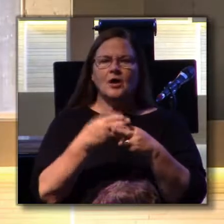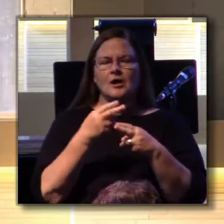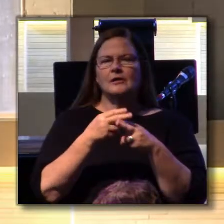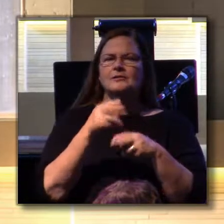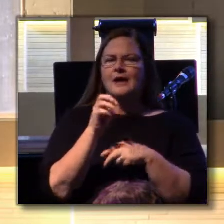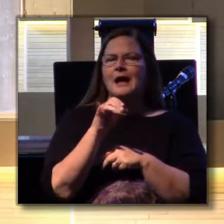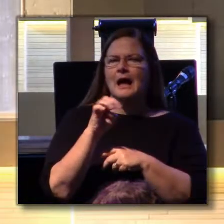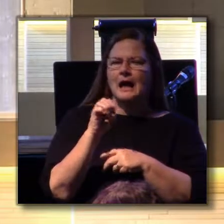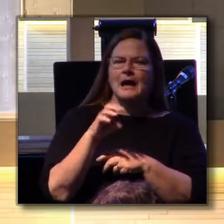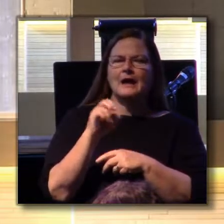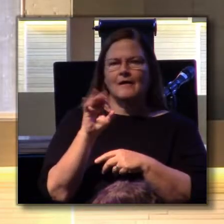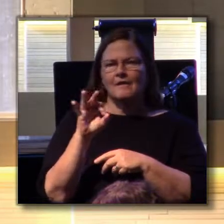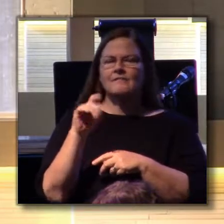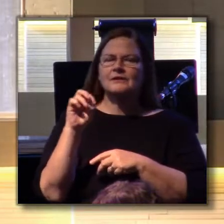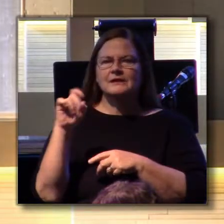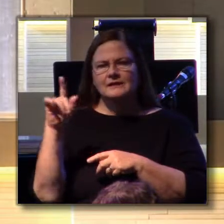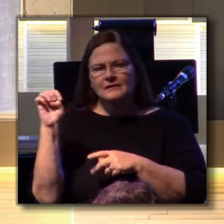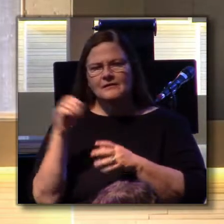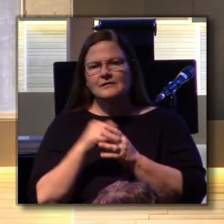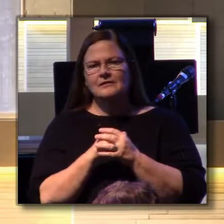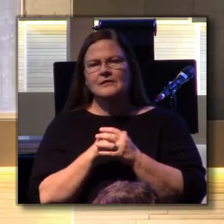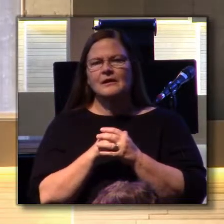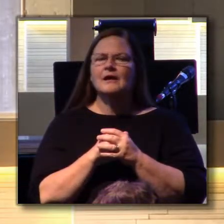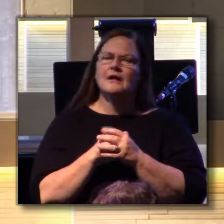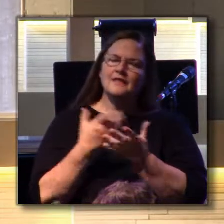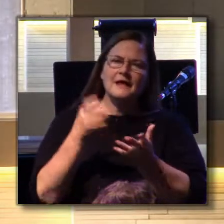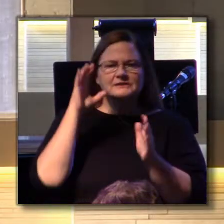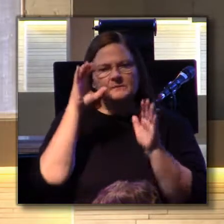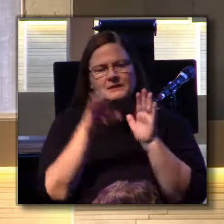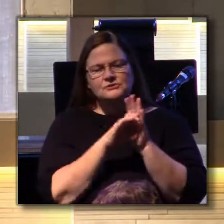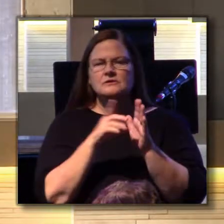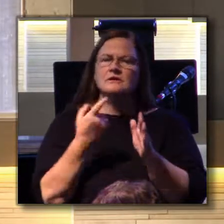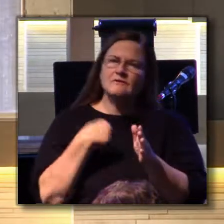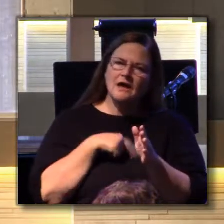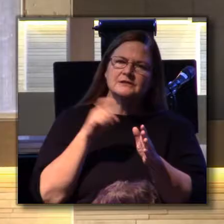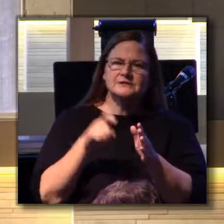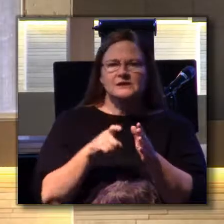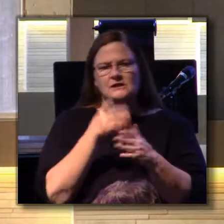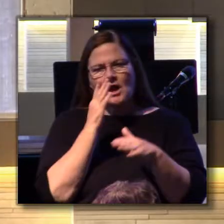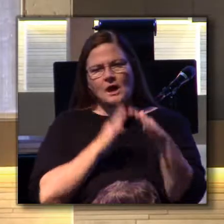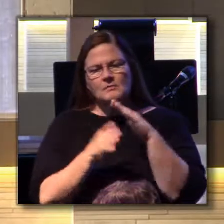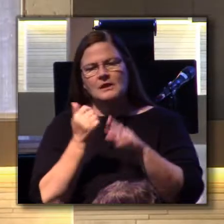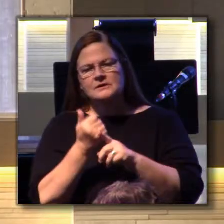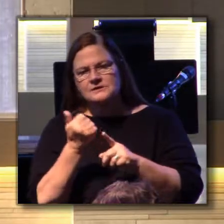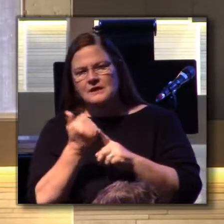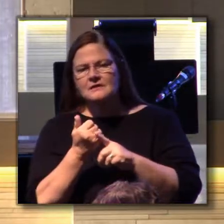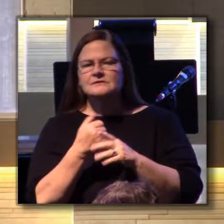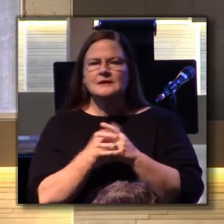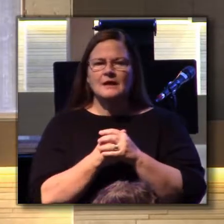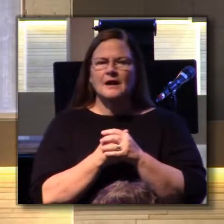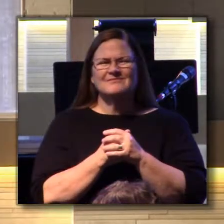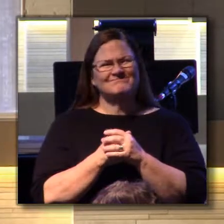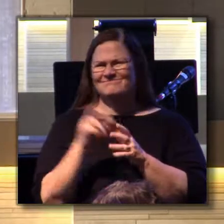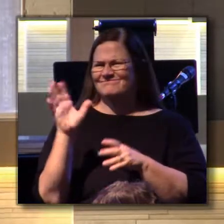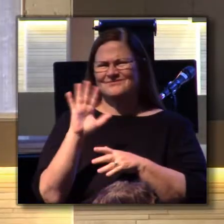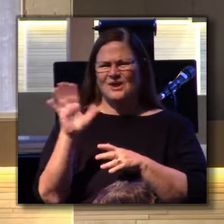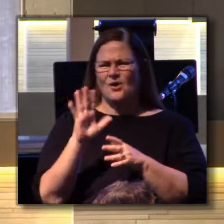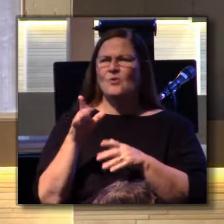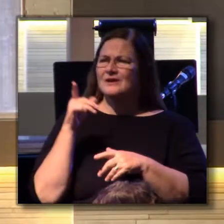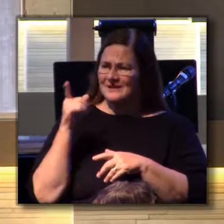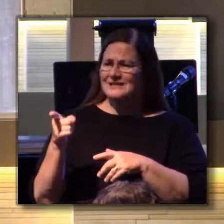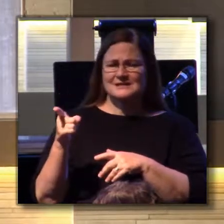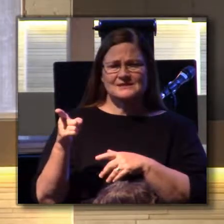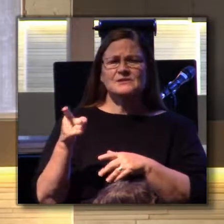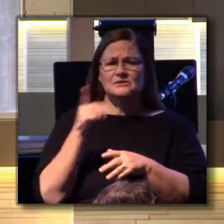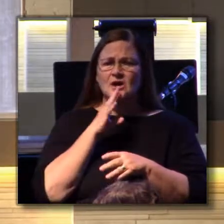it's a picture of us needing to humble ourselves on our knees before God in order to enter the kingdom of God. No, it's not what